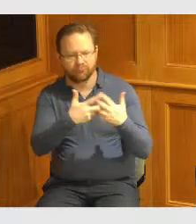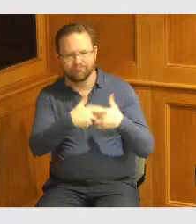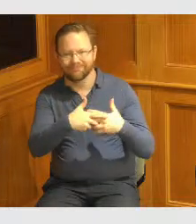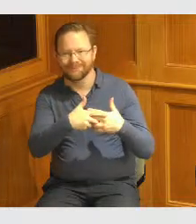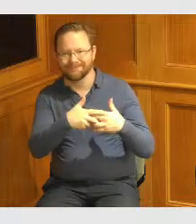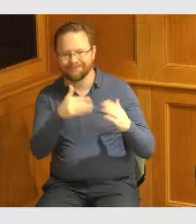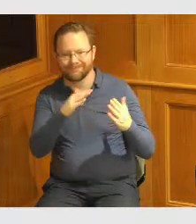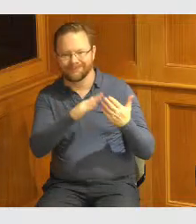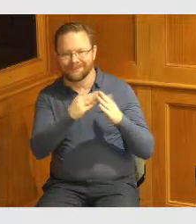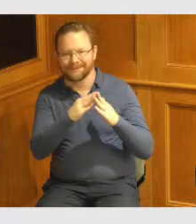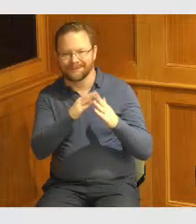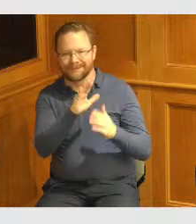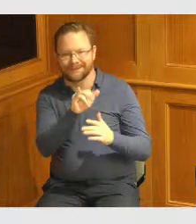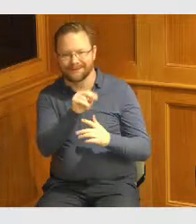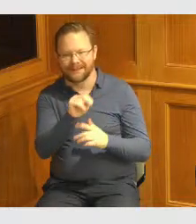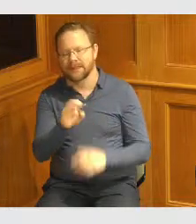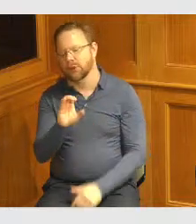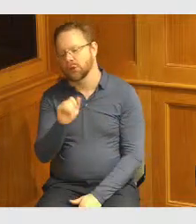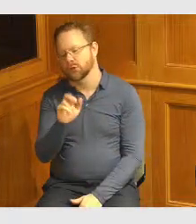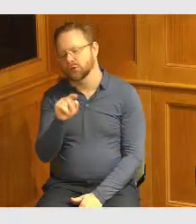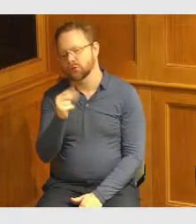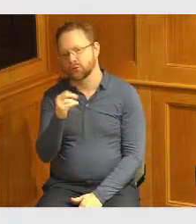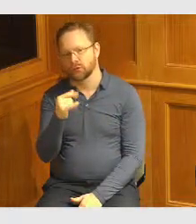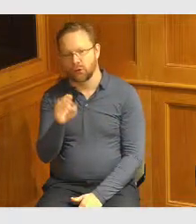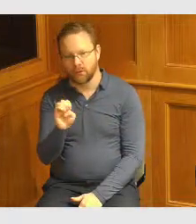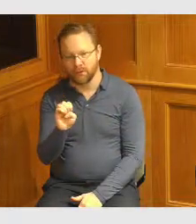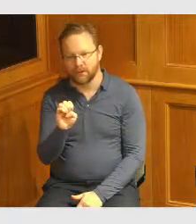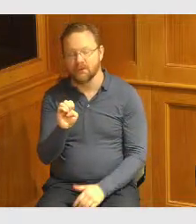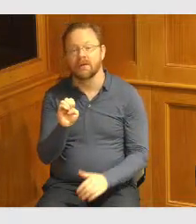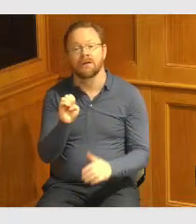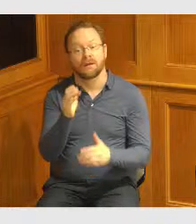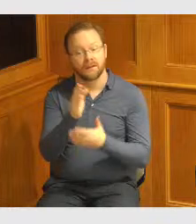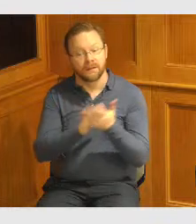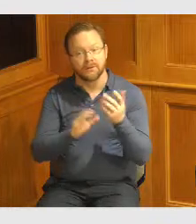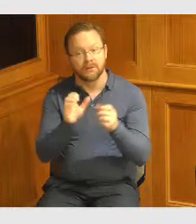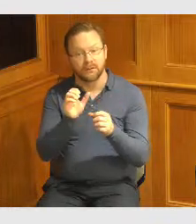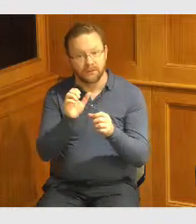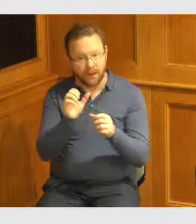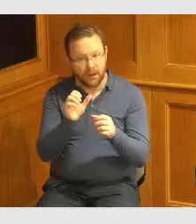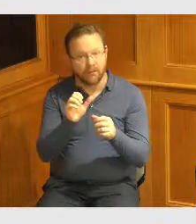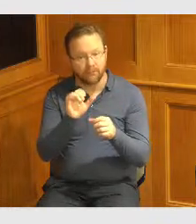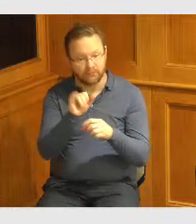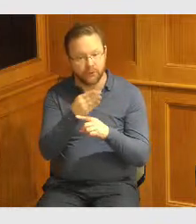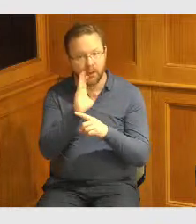in Carthage. While they will be relocating some of those positions to the